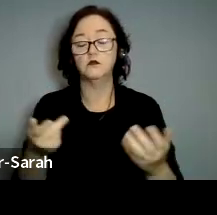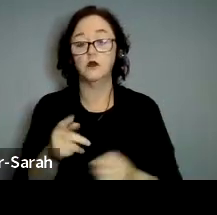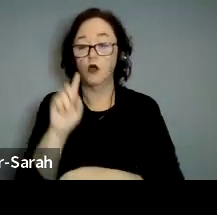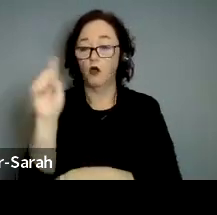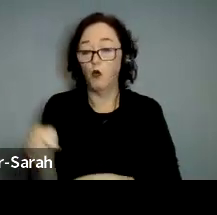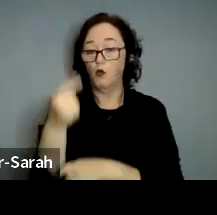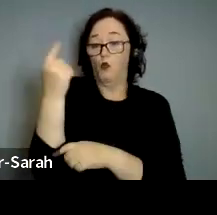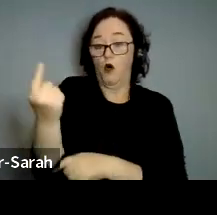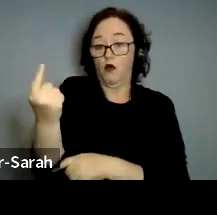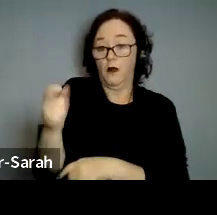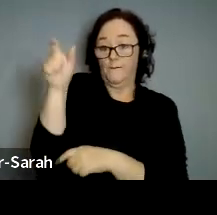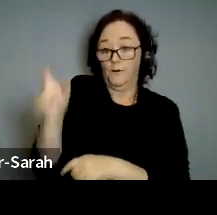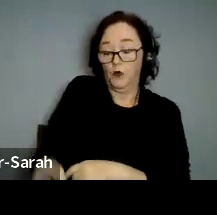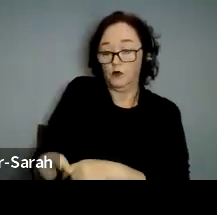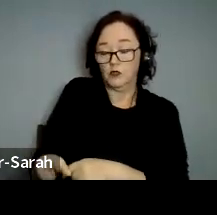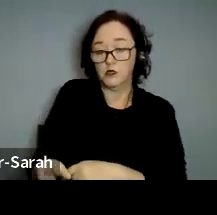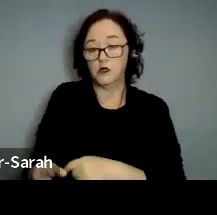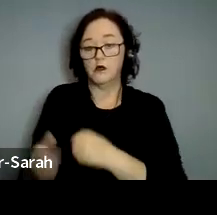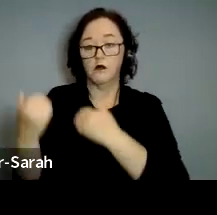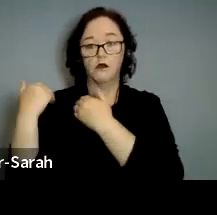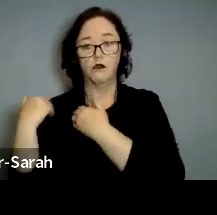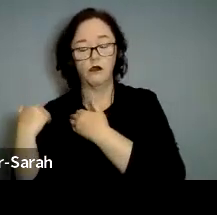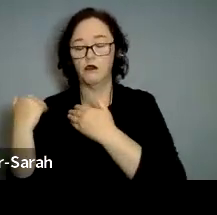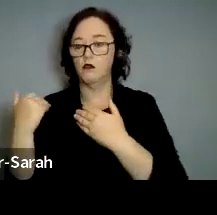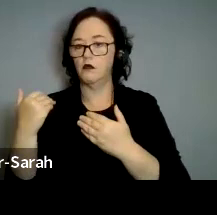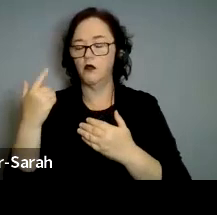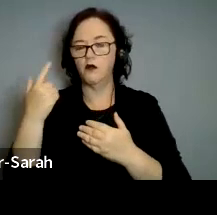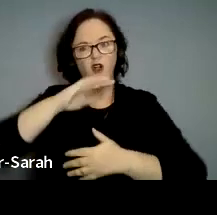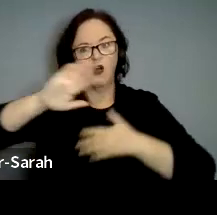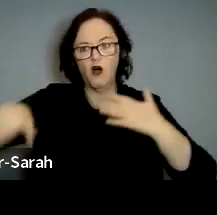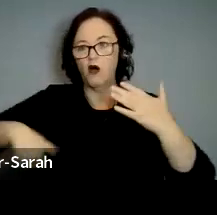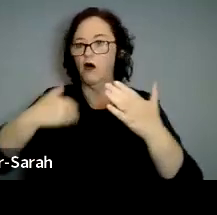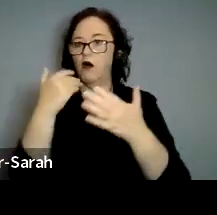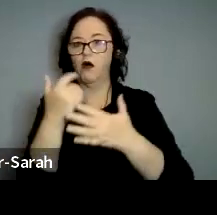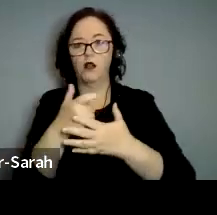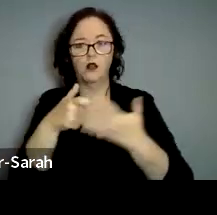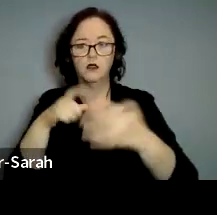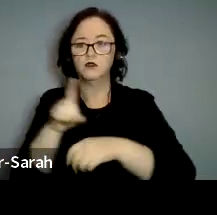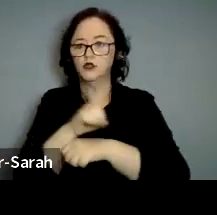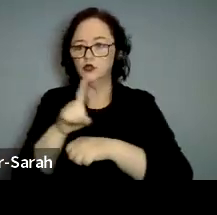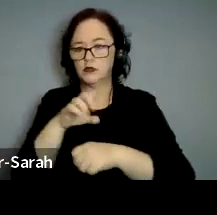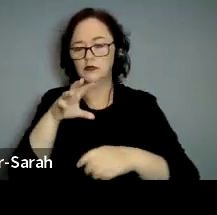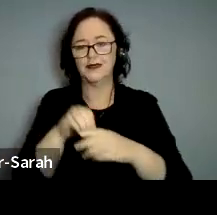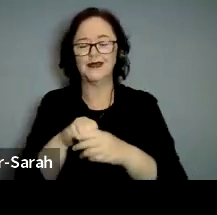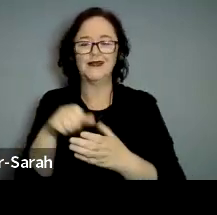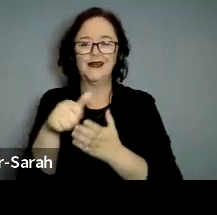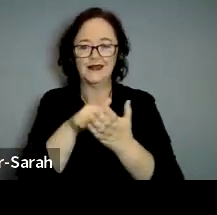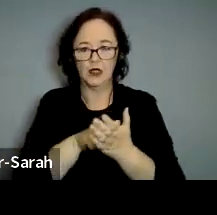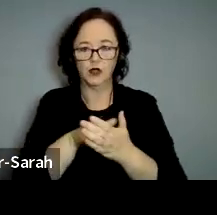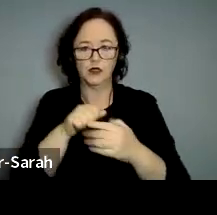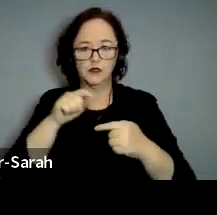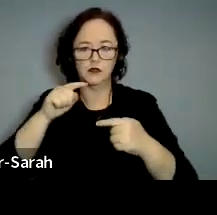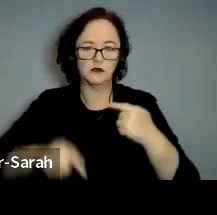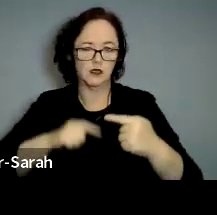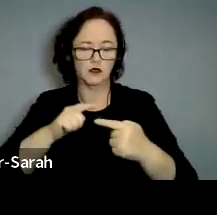perform all of the functions within an accounting cycle. Well, what's an accounting cycle? An accounting